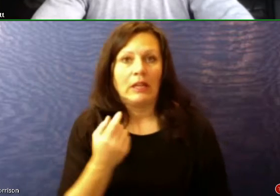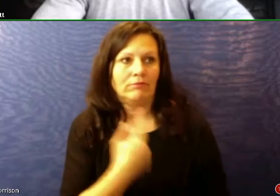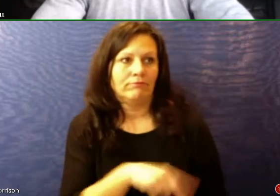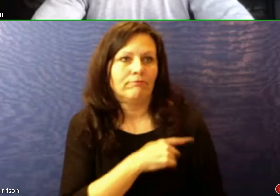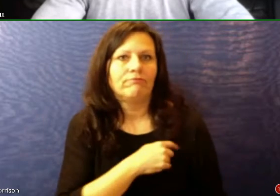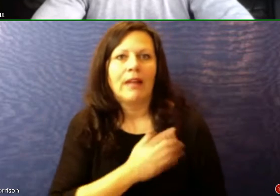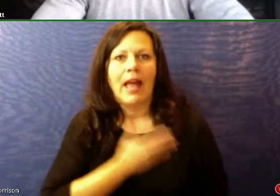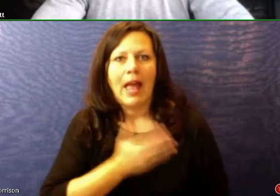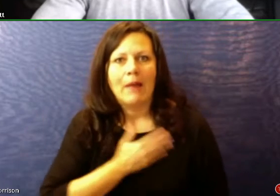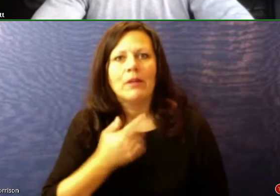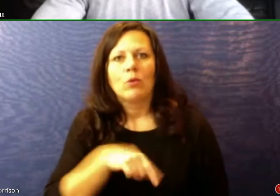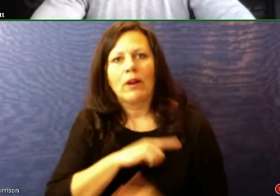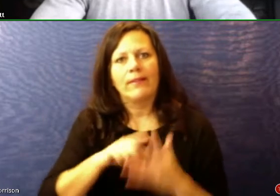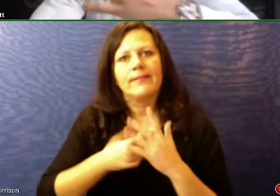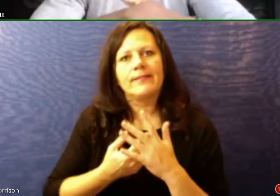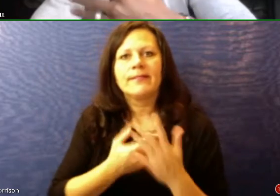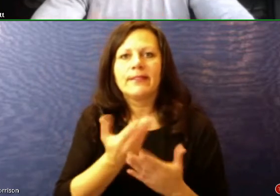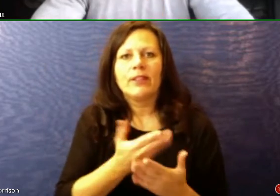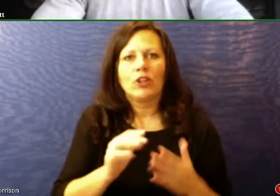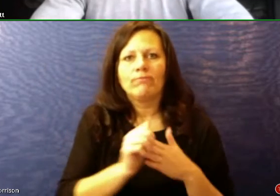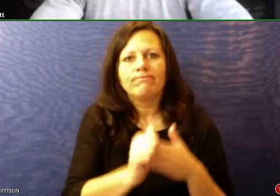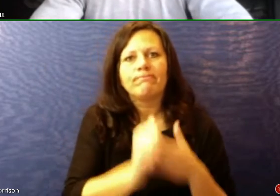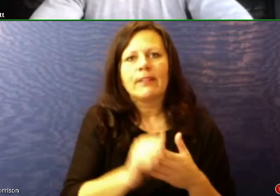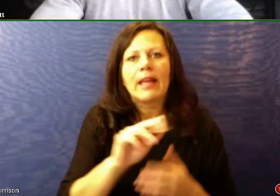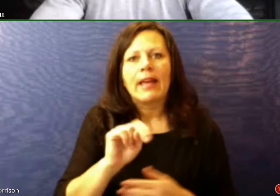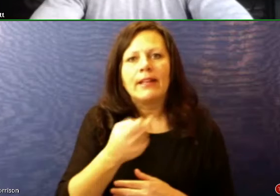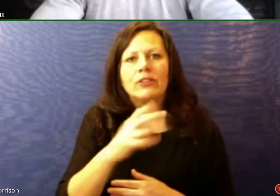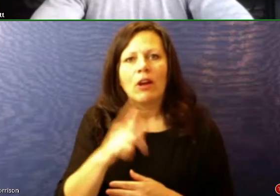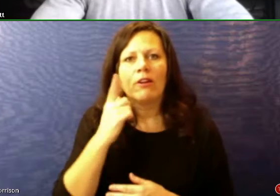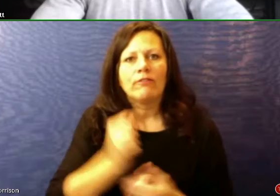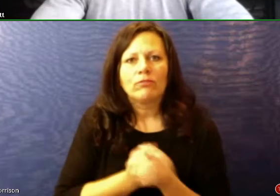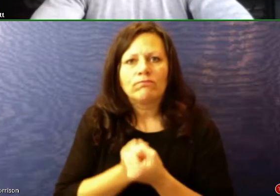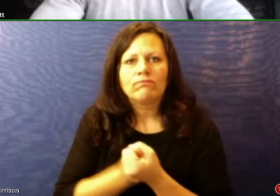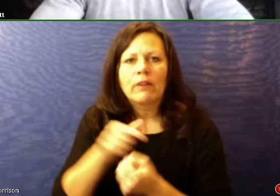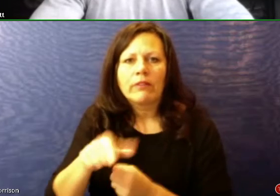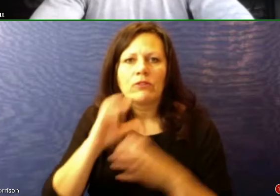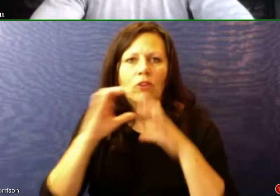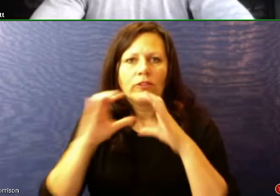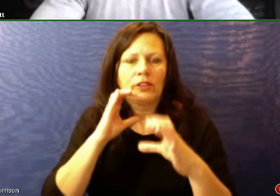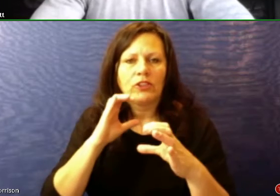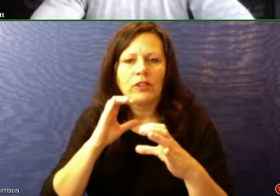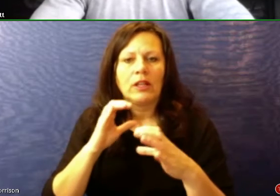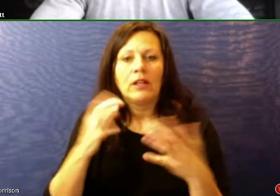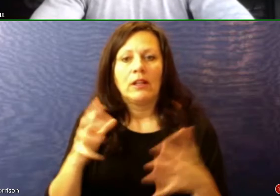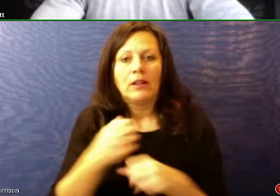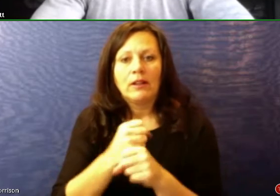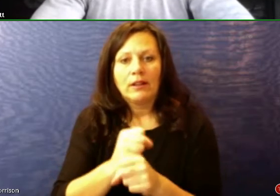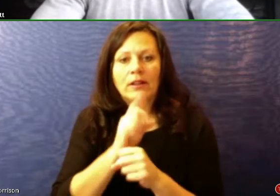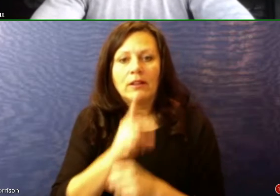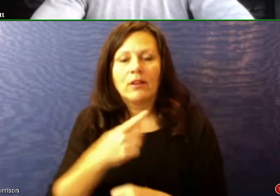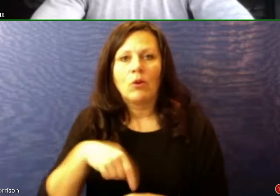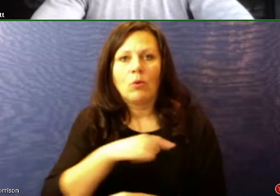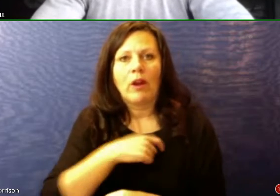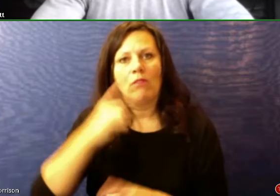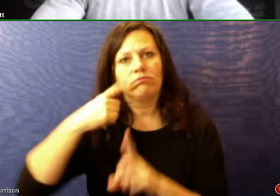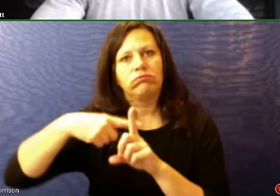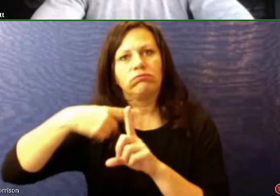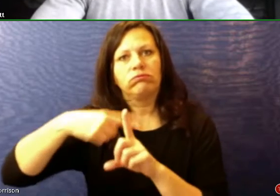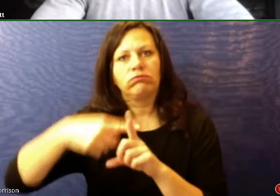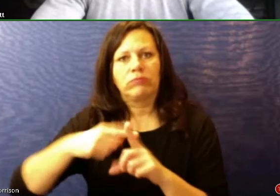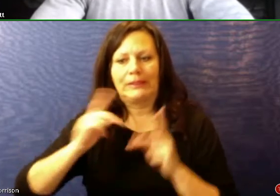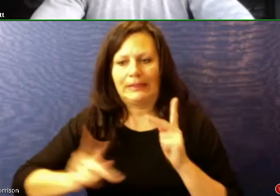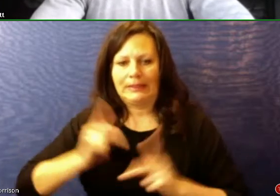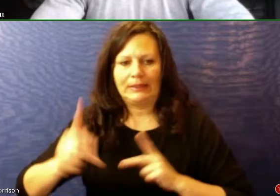at the forefront here at the NHL to truly drive this conversation and make sure that we are being positive citizens, positive